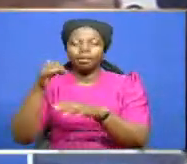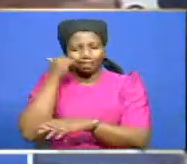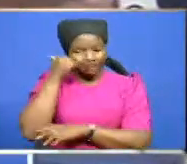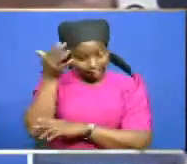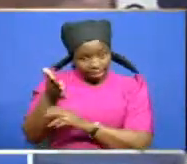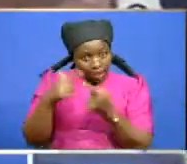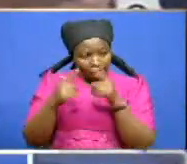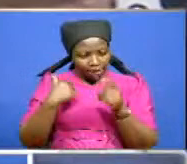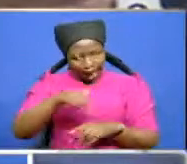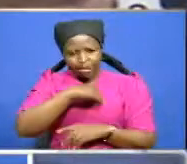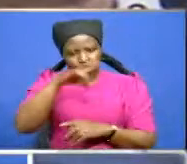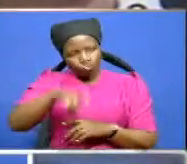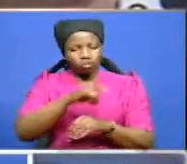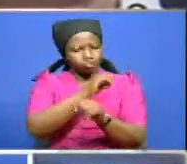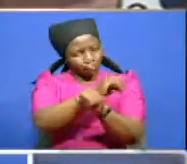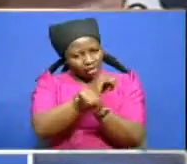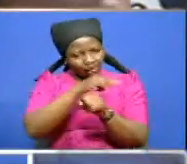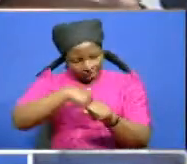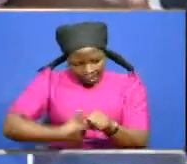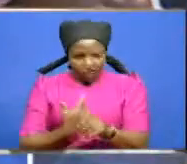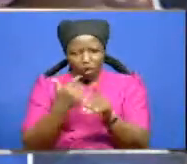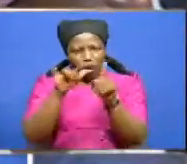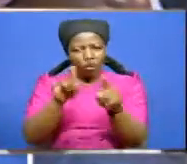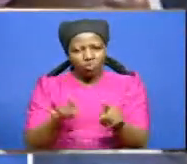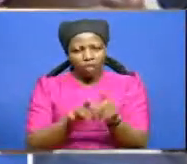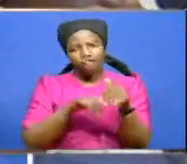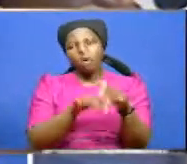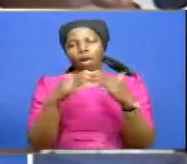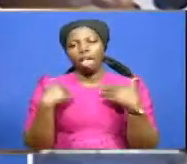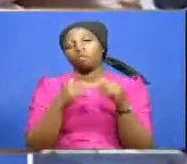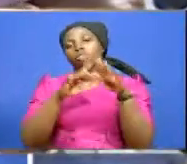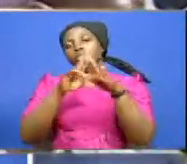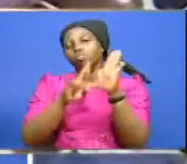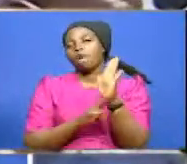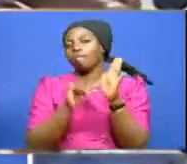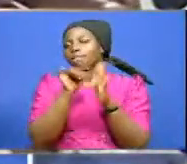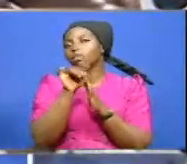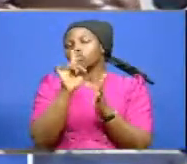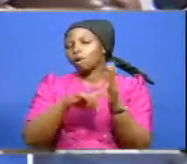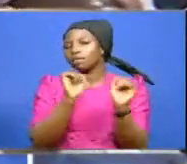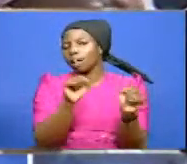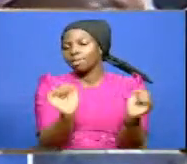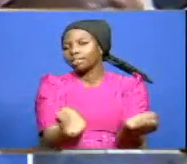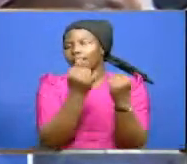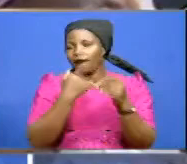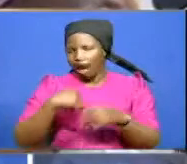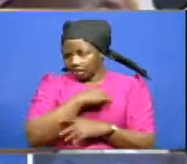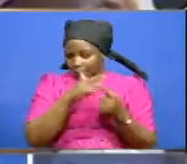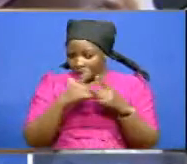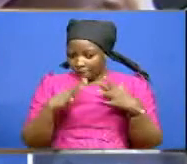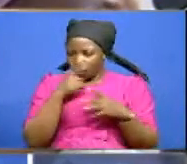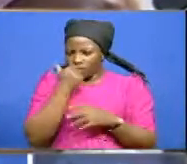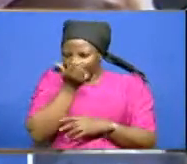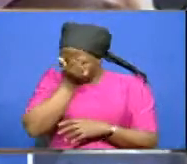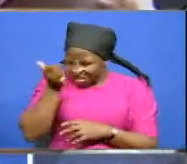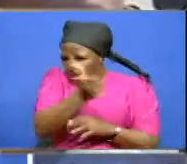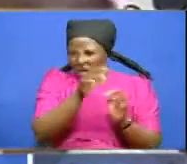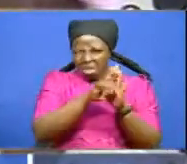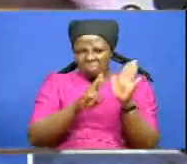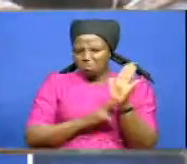tuchikinge na tufuate sheria ya health. Hiyo ndio tuokolea, lakini watu wenye wanapuuza ndio wengi